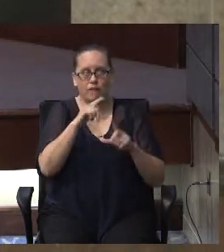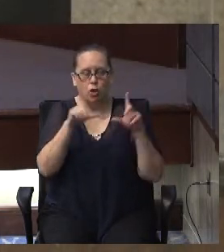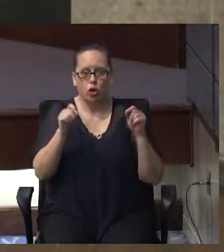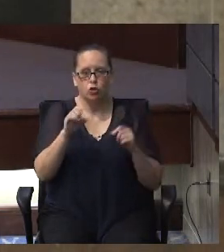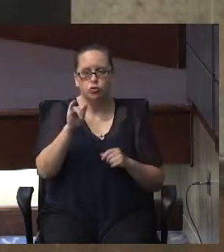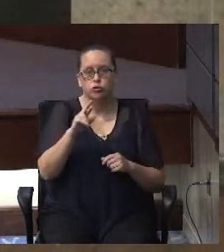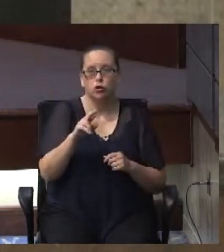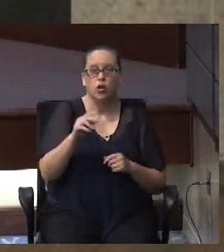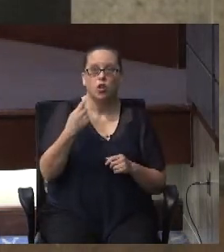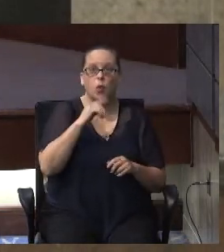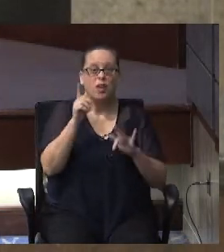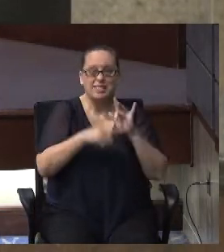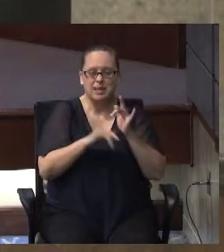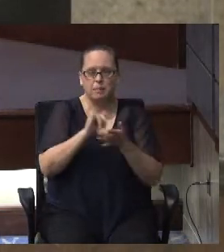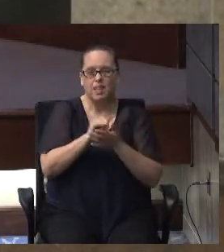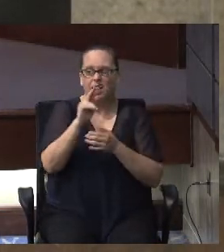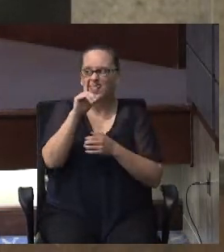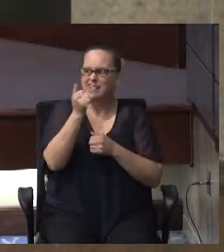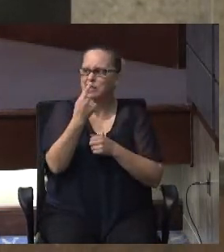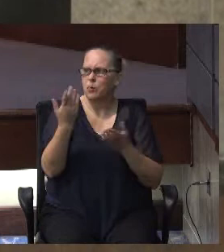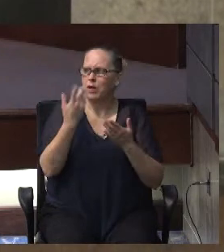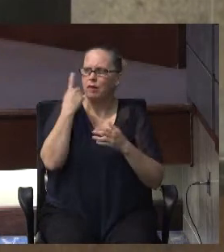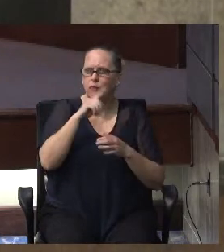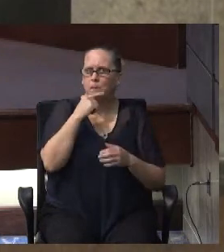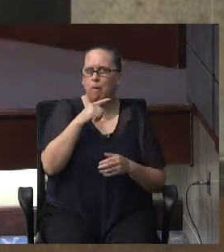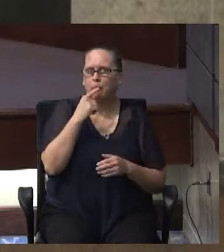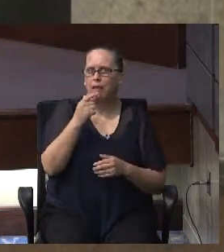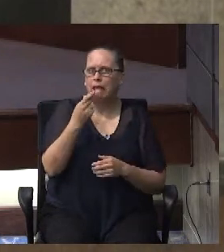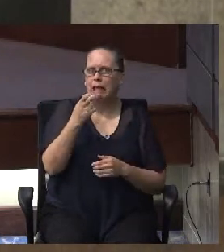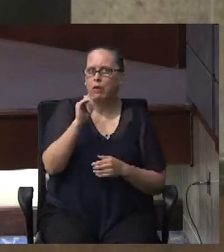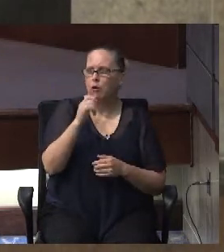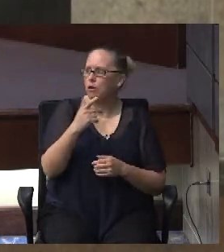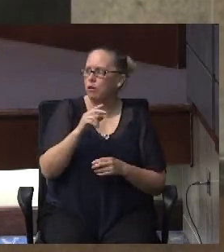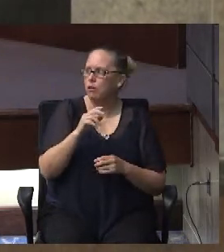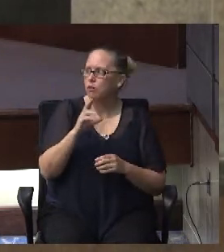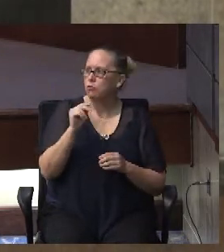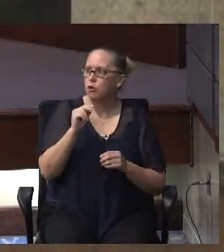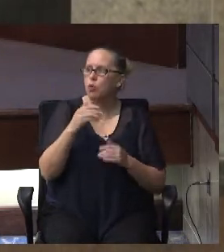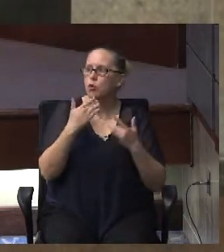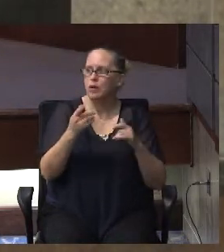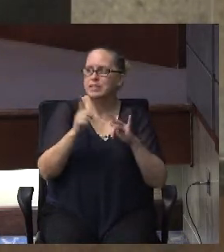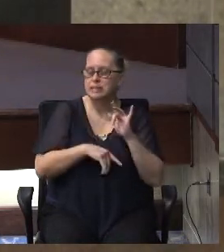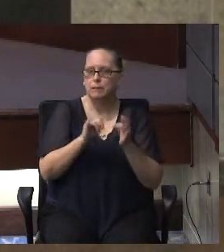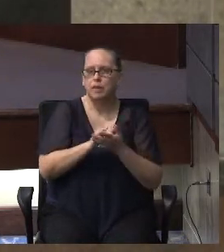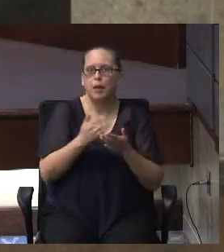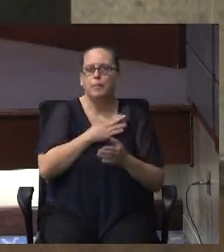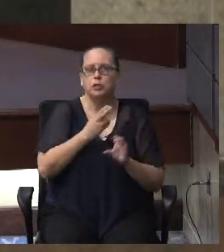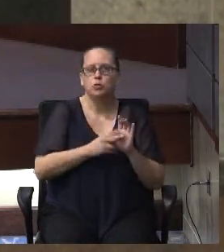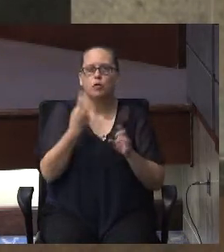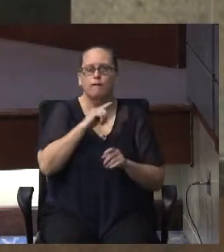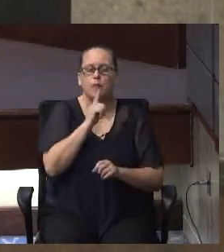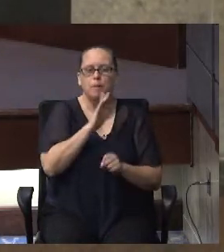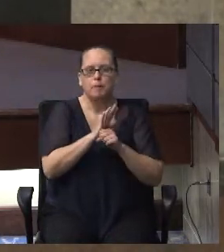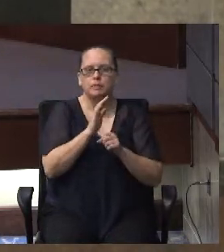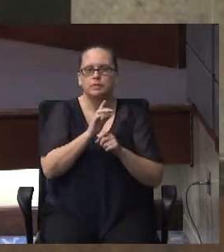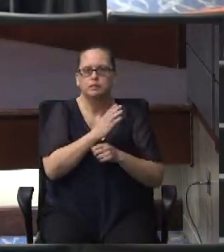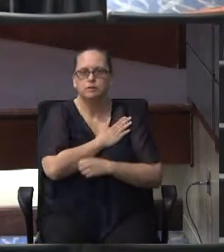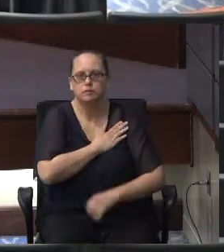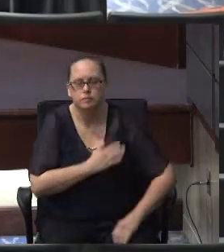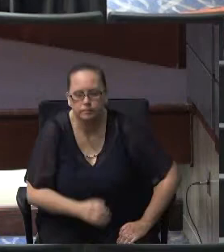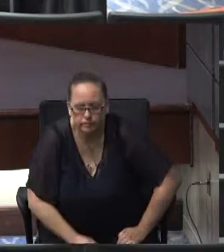Great. Then we're going to skip over that unless there's anyone here for the public hearing. All right, we'll skip over that. And now please join us for the Pledge of Allegiance.